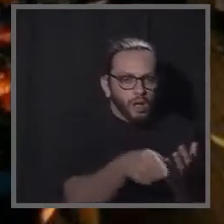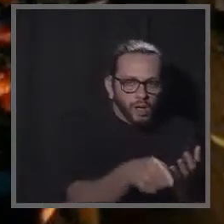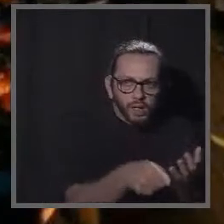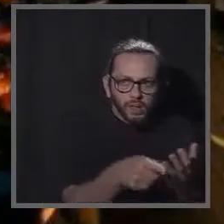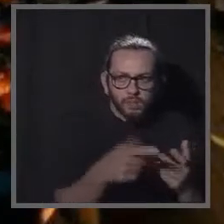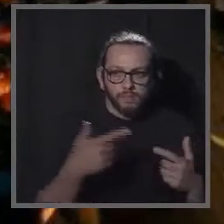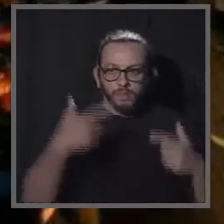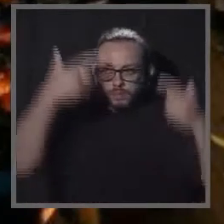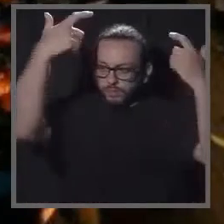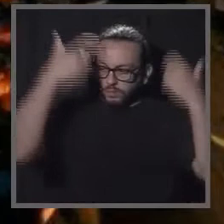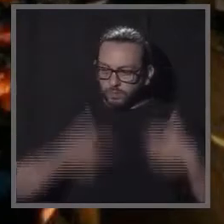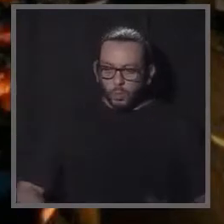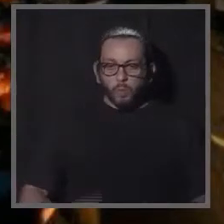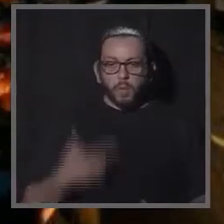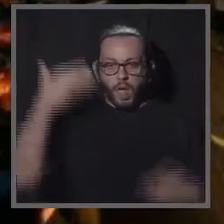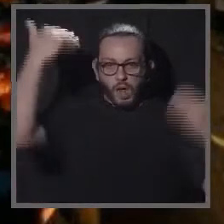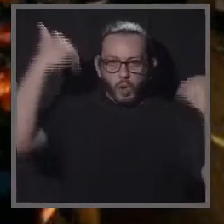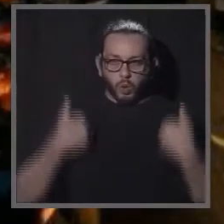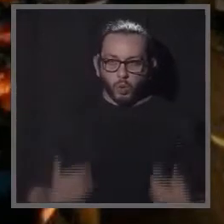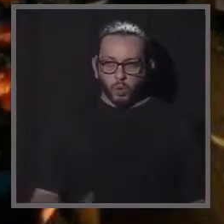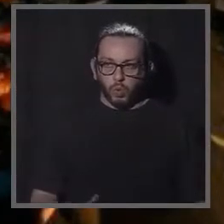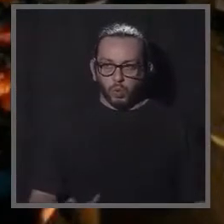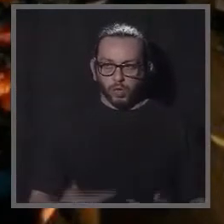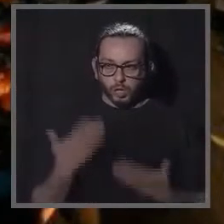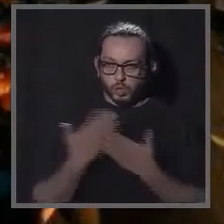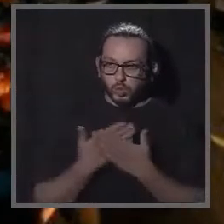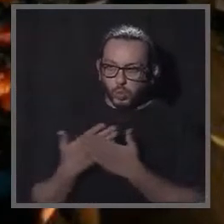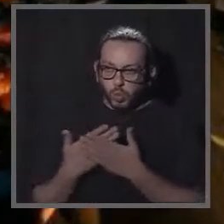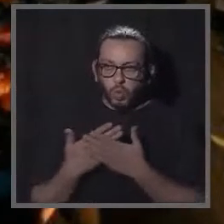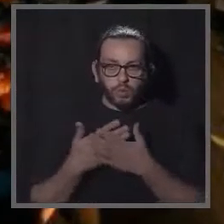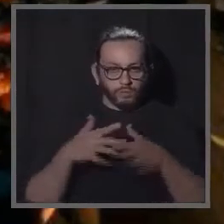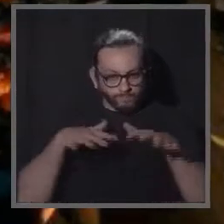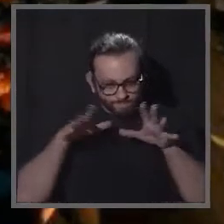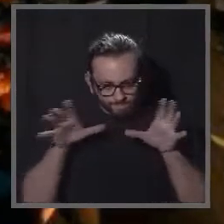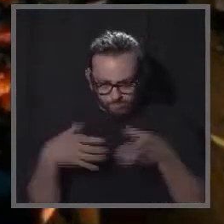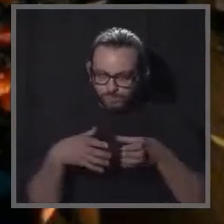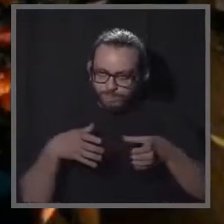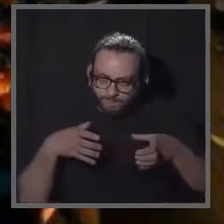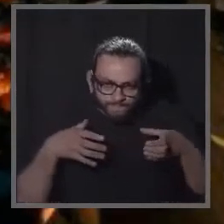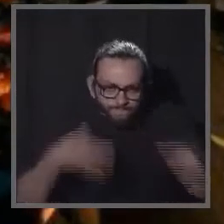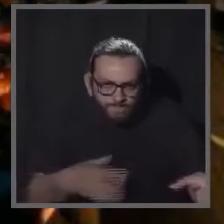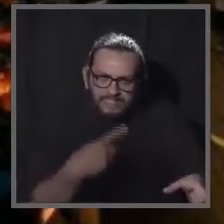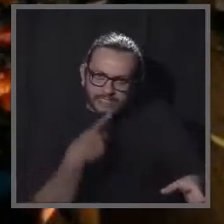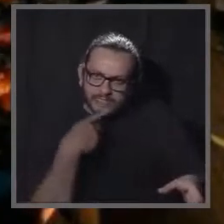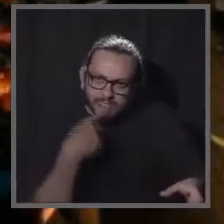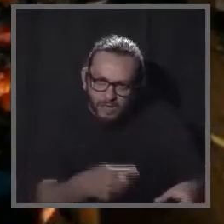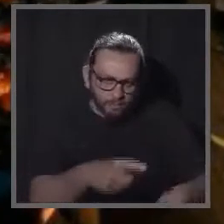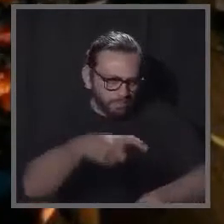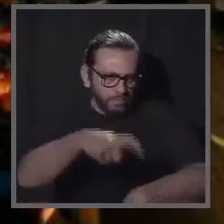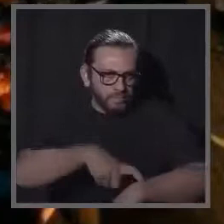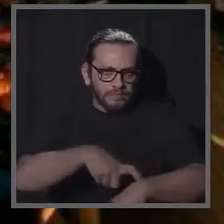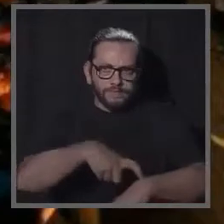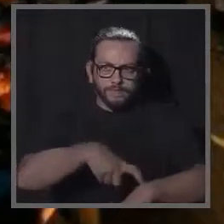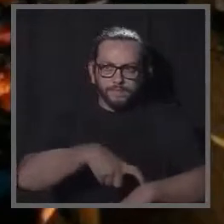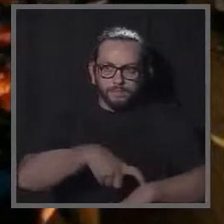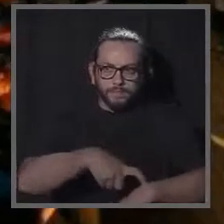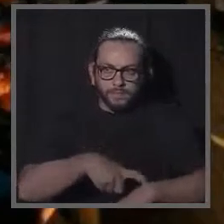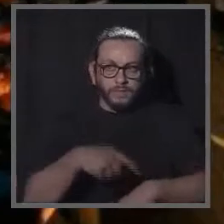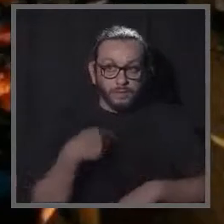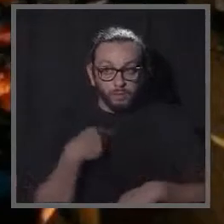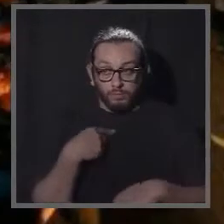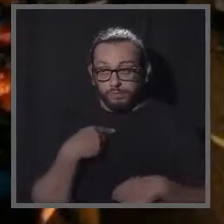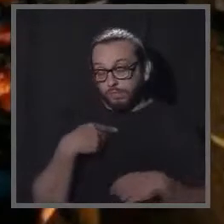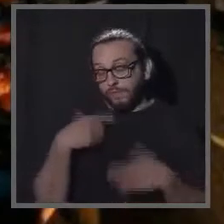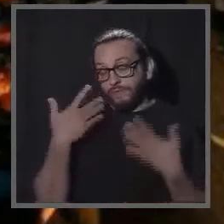their occupation by these insurgent bodies when they occupied these schools. And let me tell you that at that time I was living